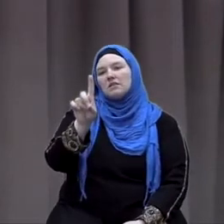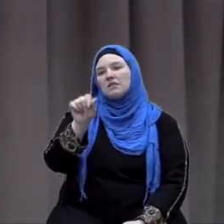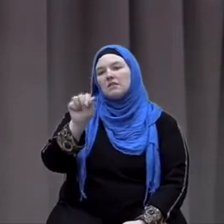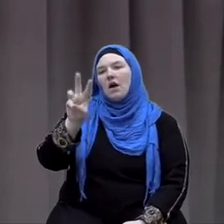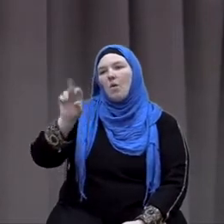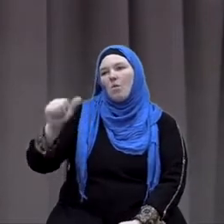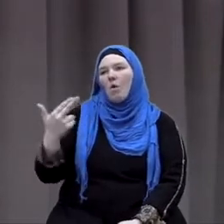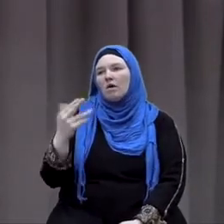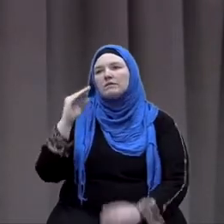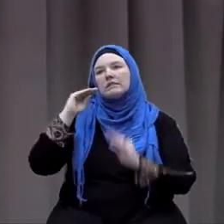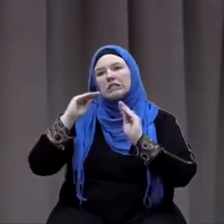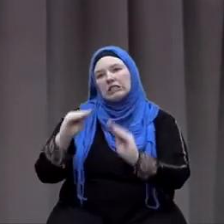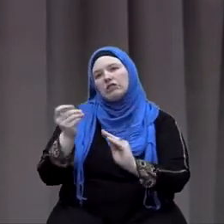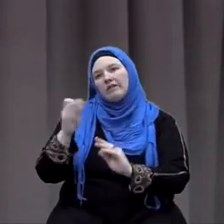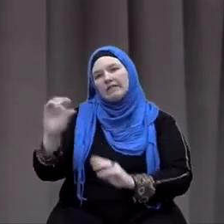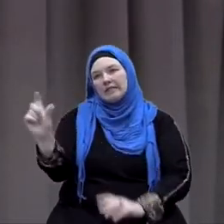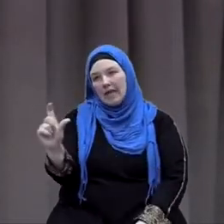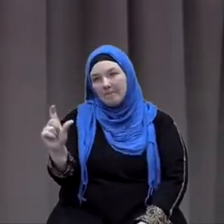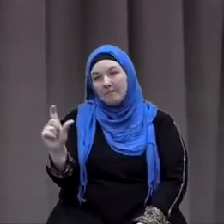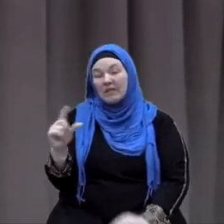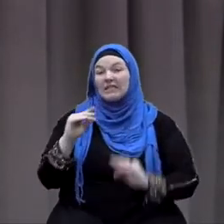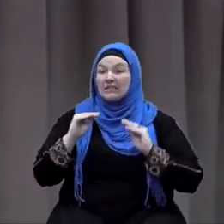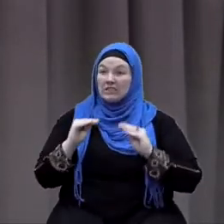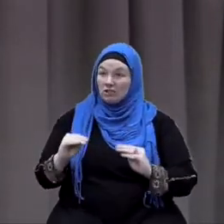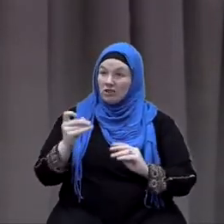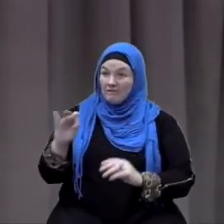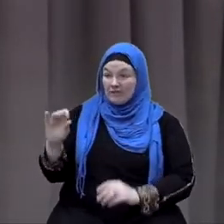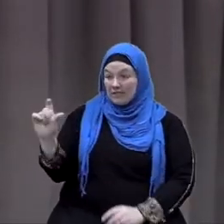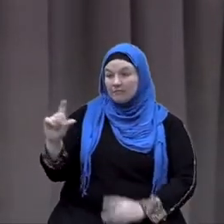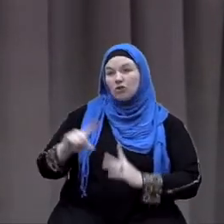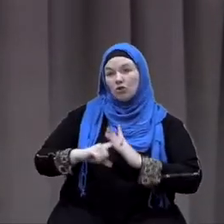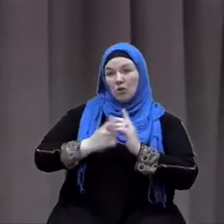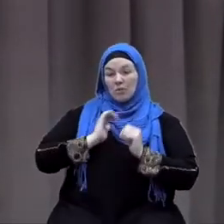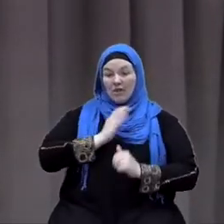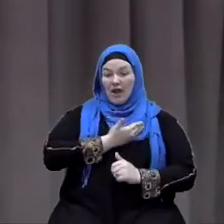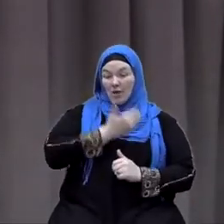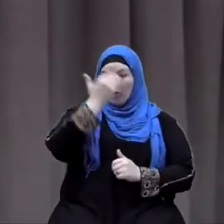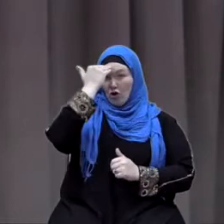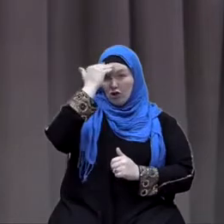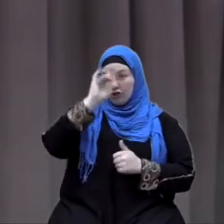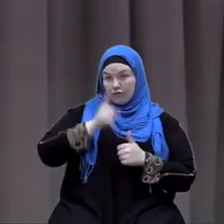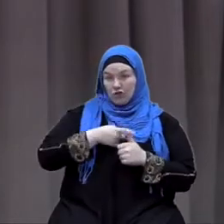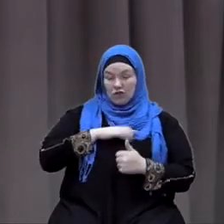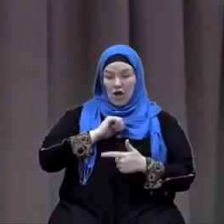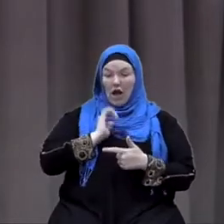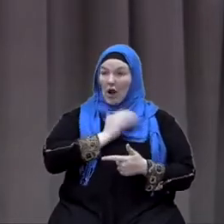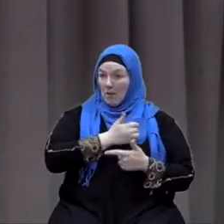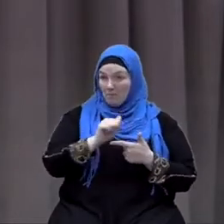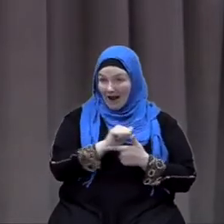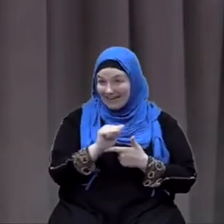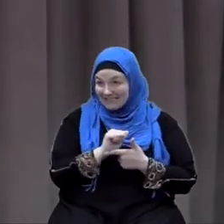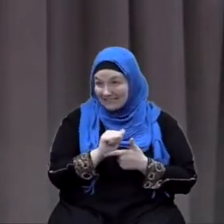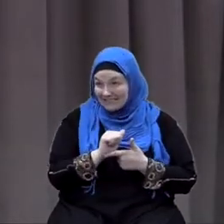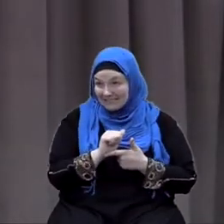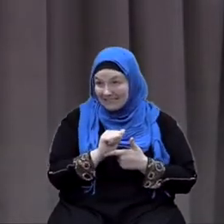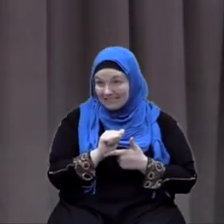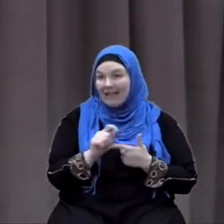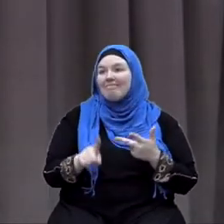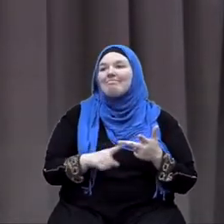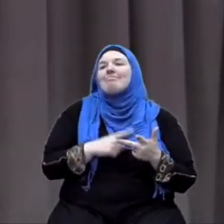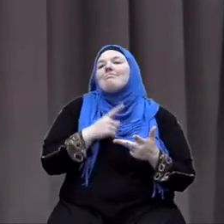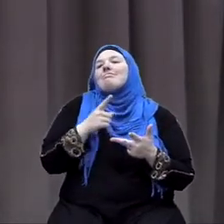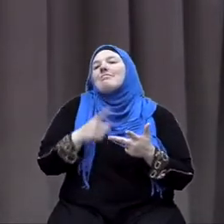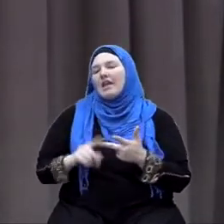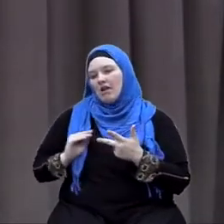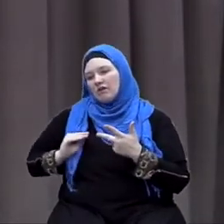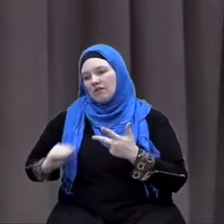Islam. The da'wah starts with our knowledge, our practice, then our teaching